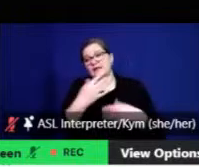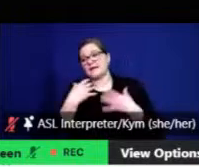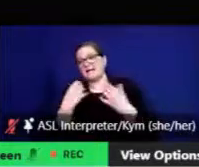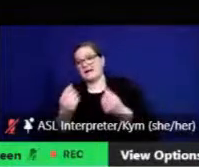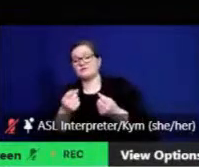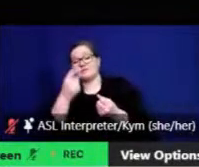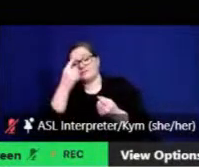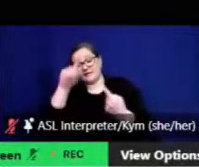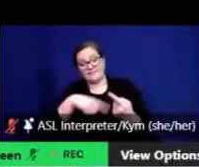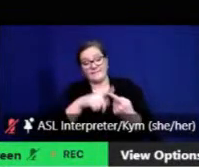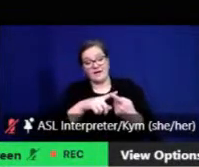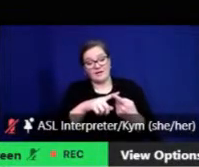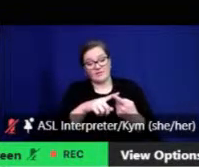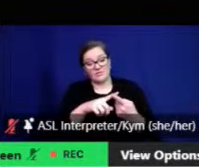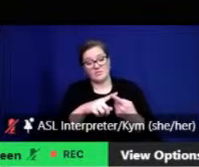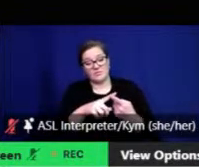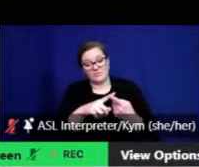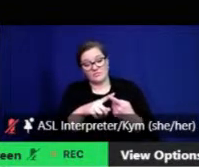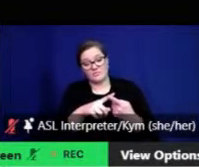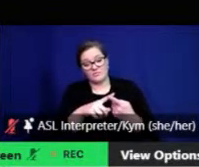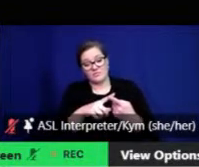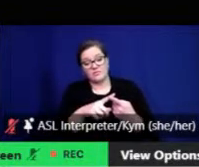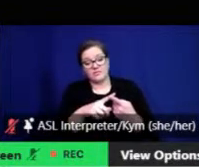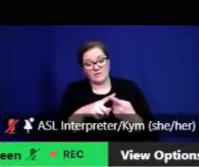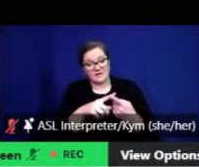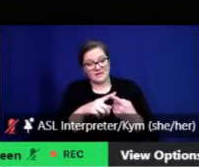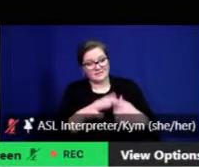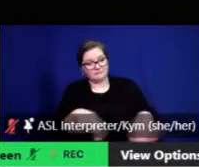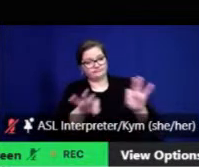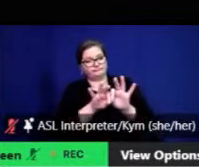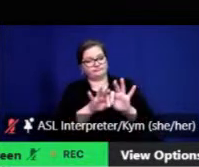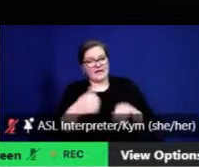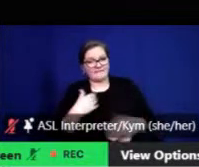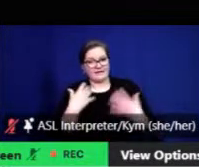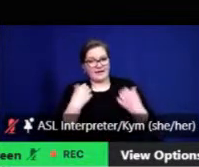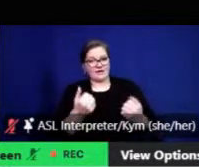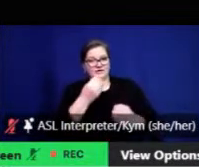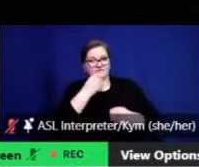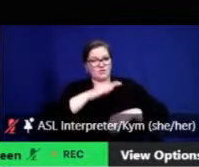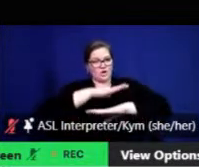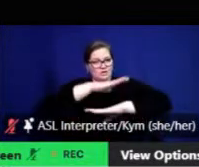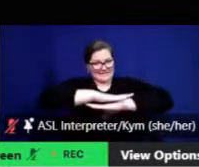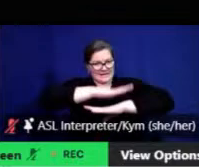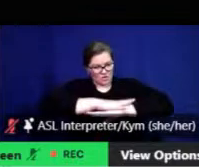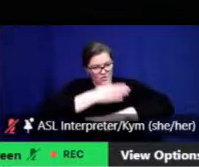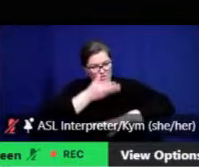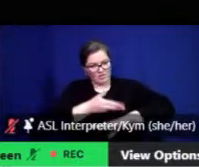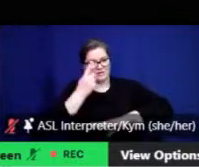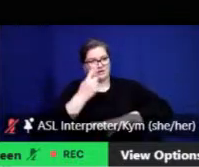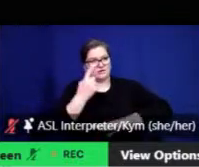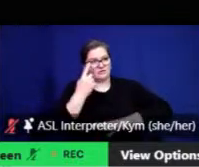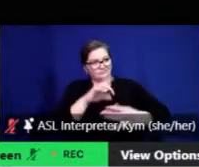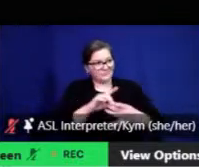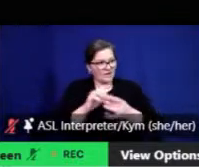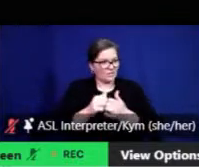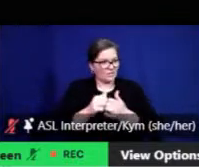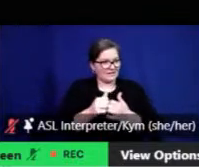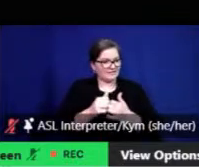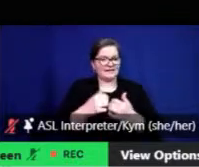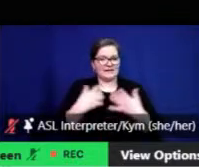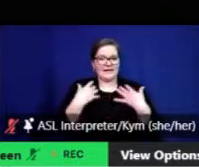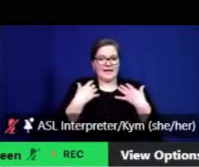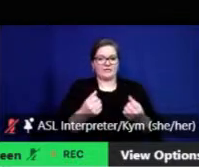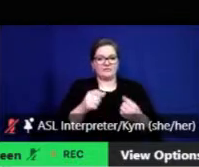the value that having healthy foods on the table has for our health and healthy aging. And then I'll pass it